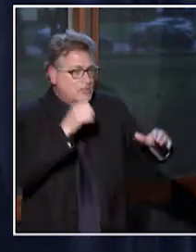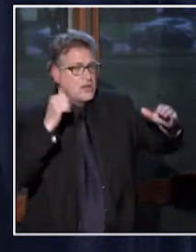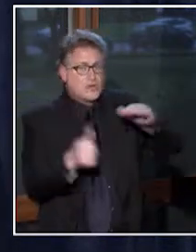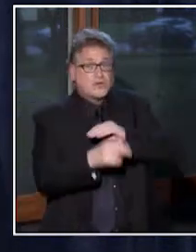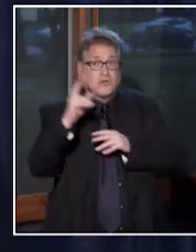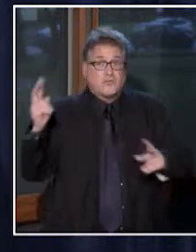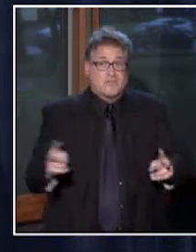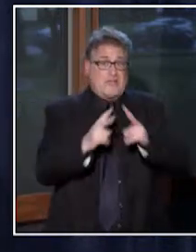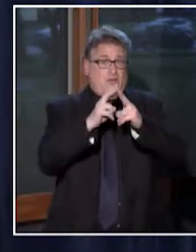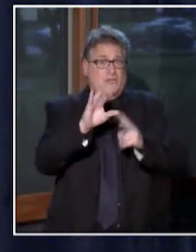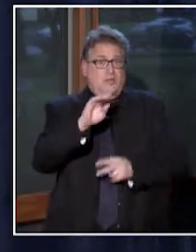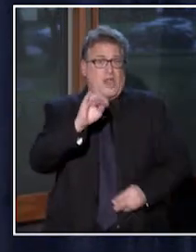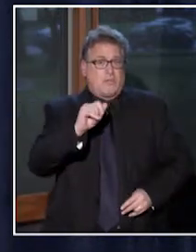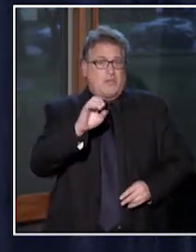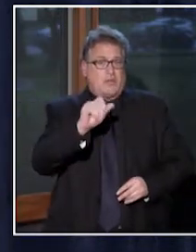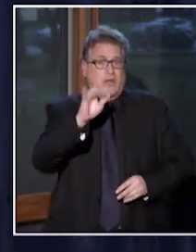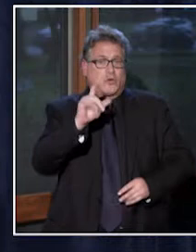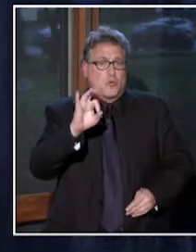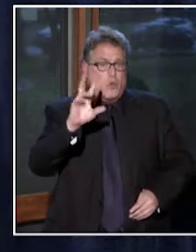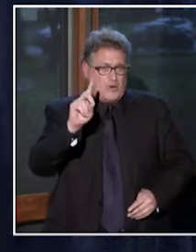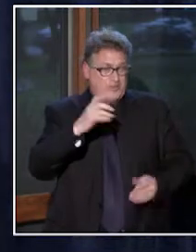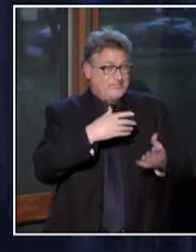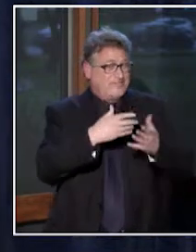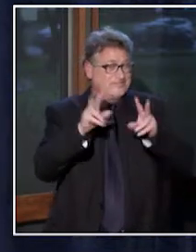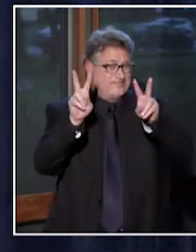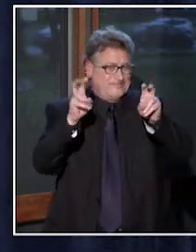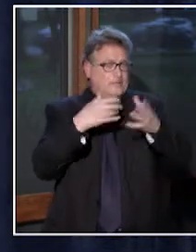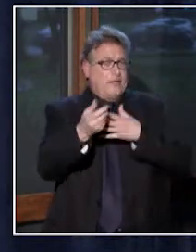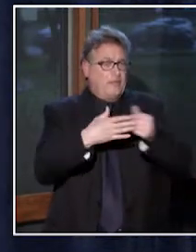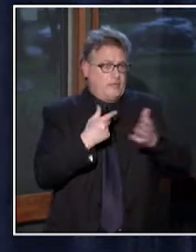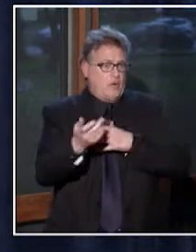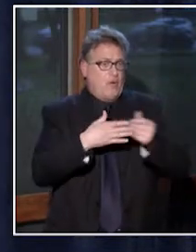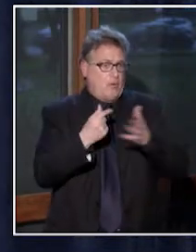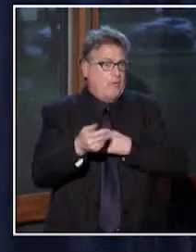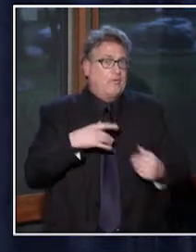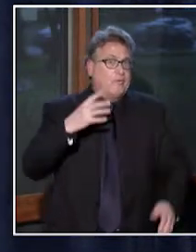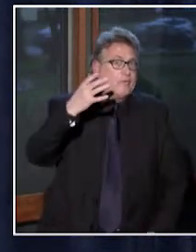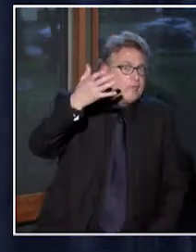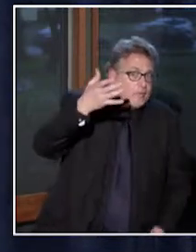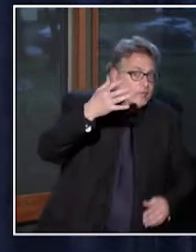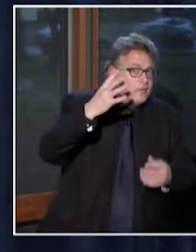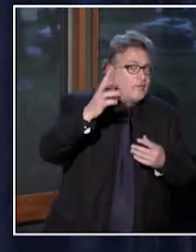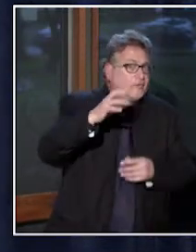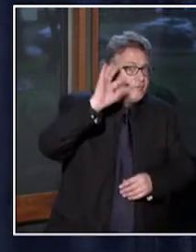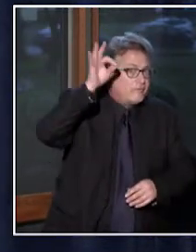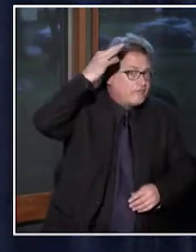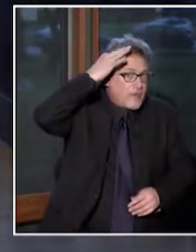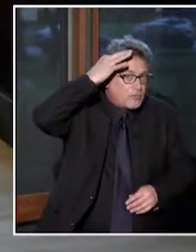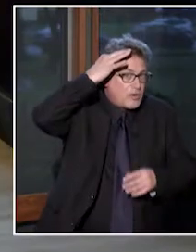even as our federal government steps away from prior promises.